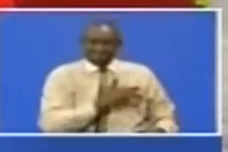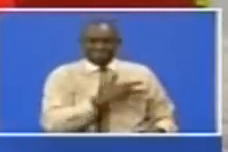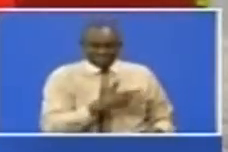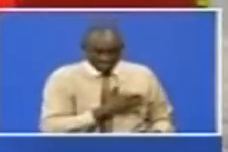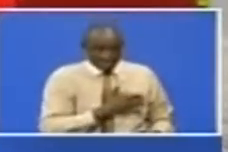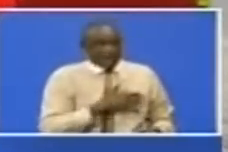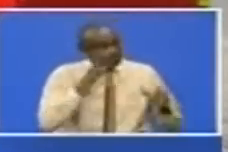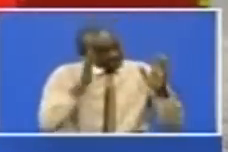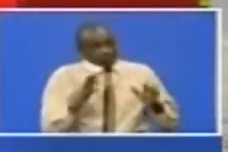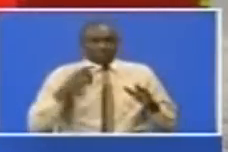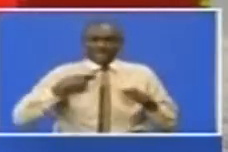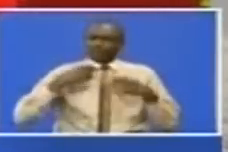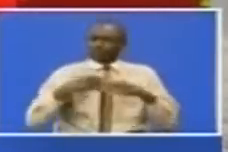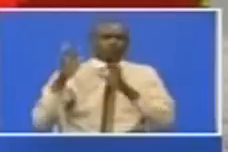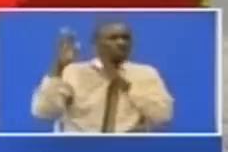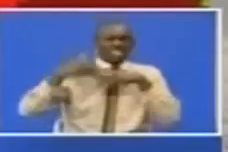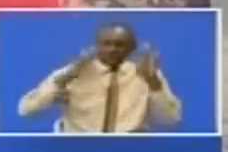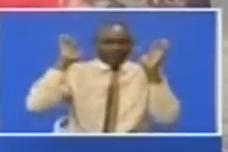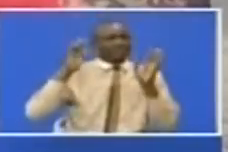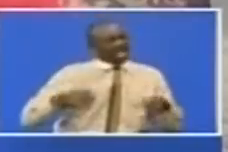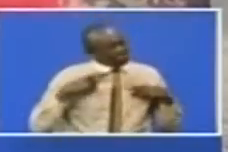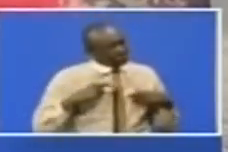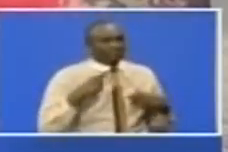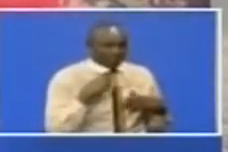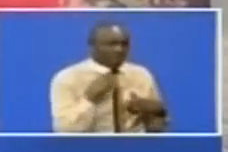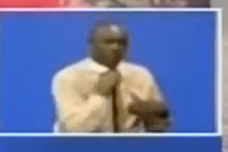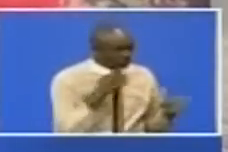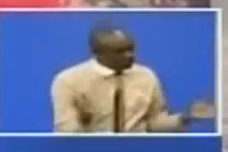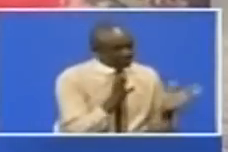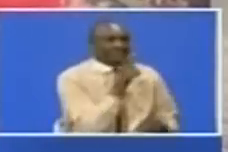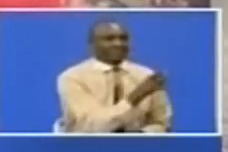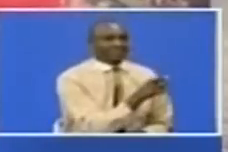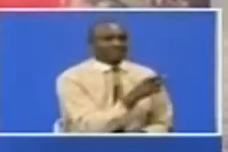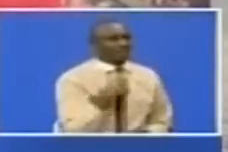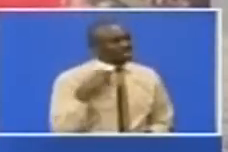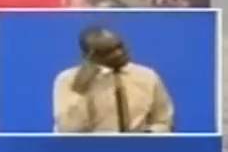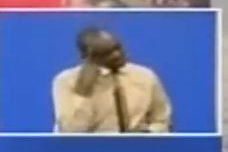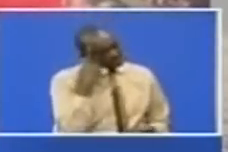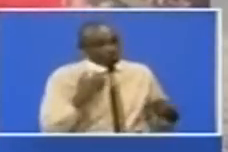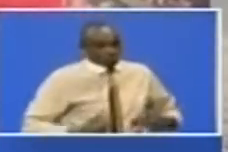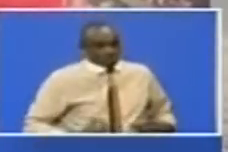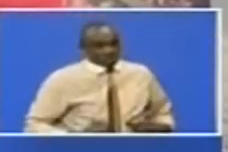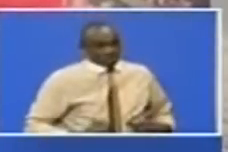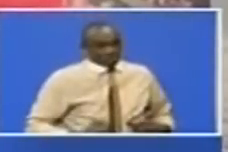Somebody that has lost hope, when you see that hope being reinstated in yeah. them, you know. So I think I would have been a youth counselor, you